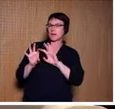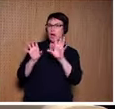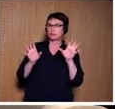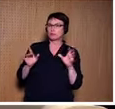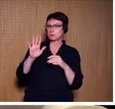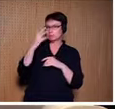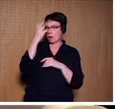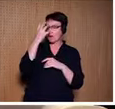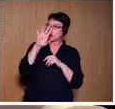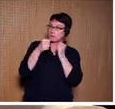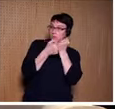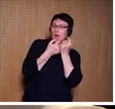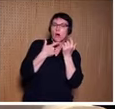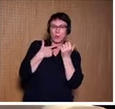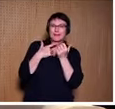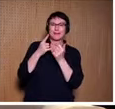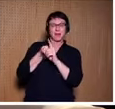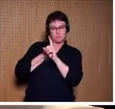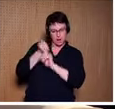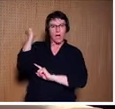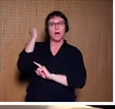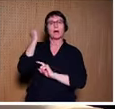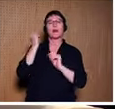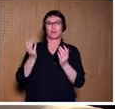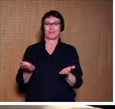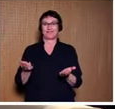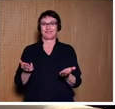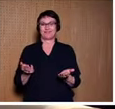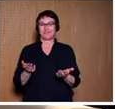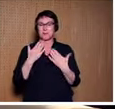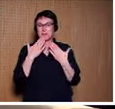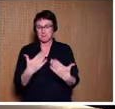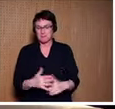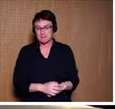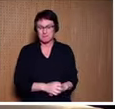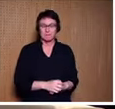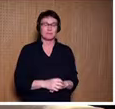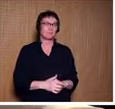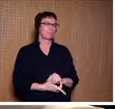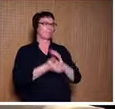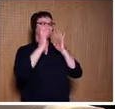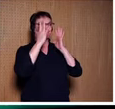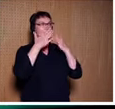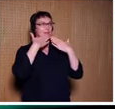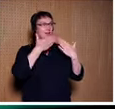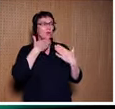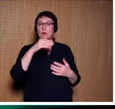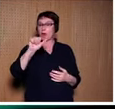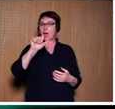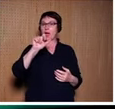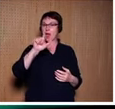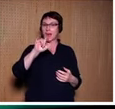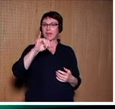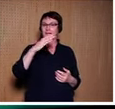fight back on this. Thank you. Excellent, Alicia. Excellent.